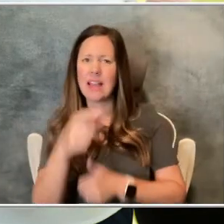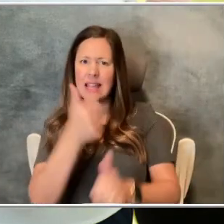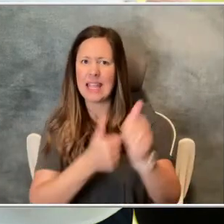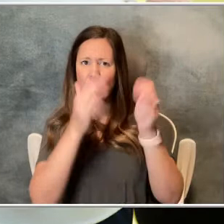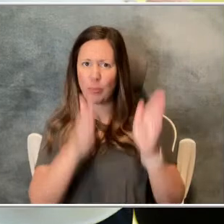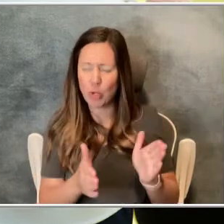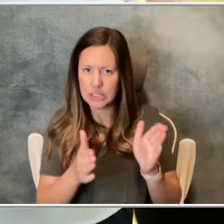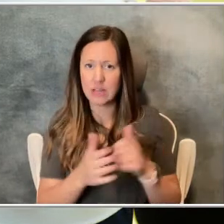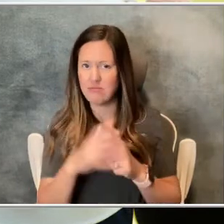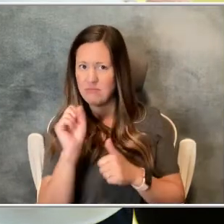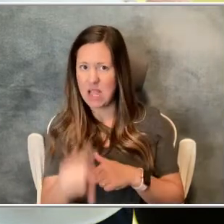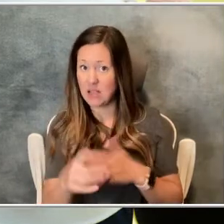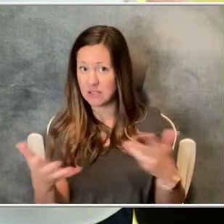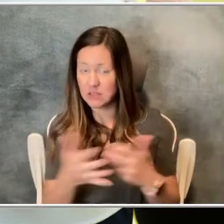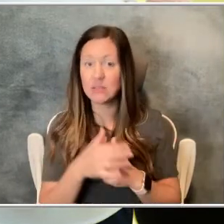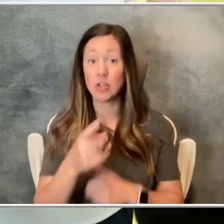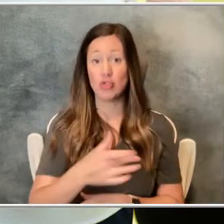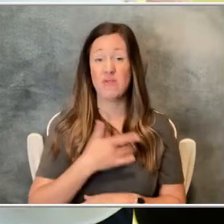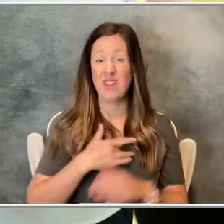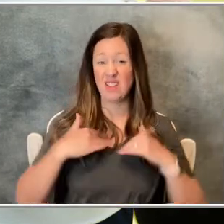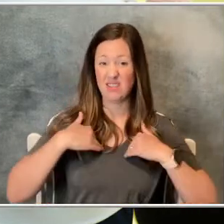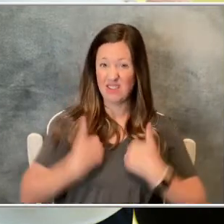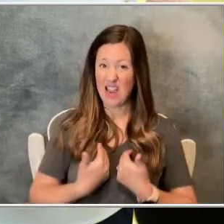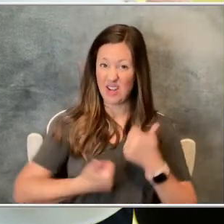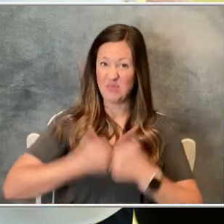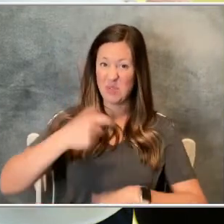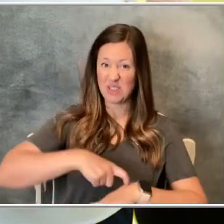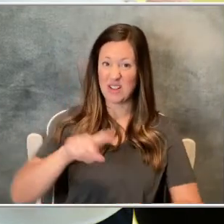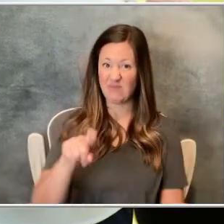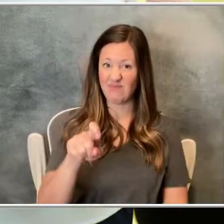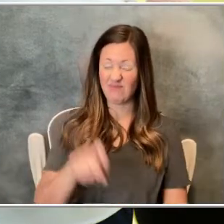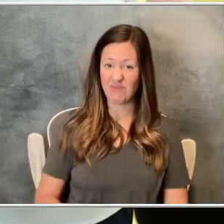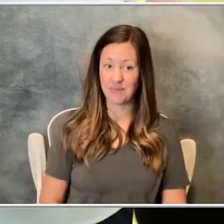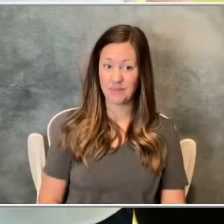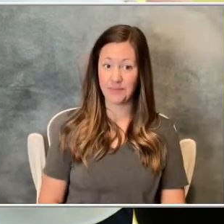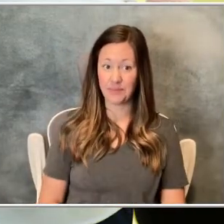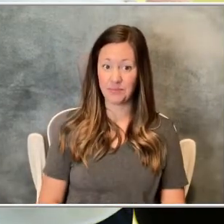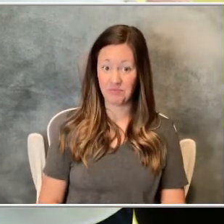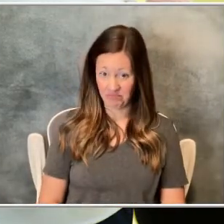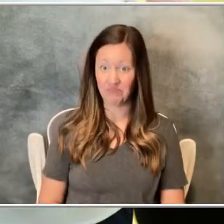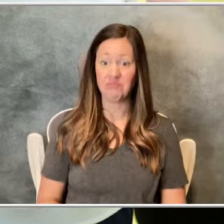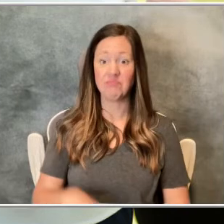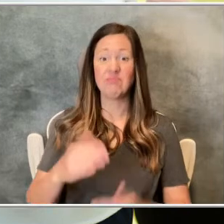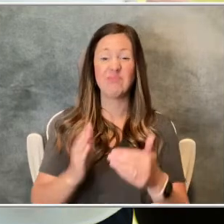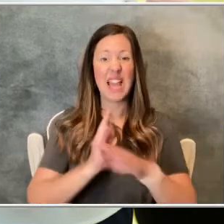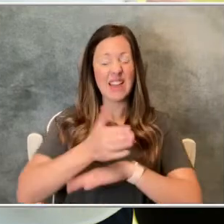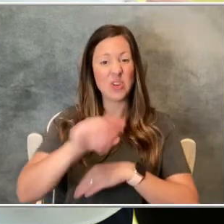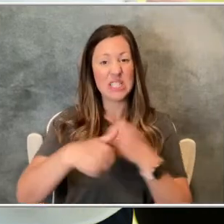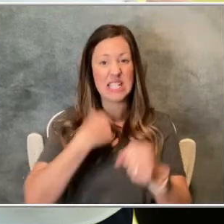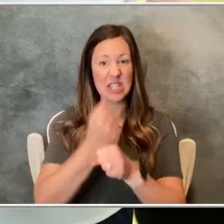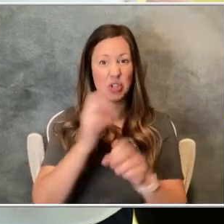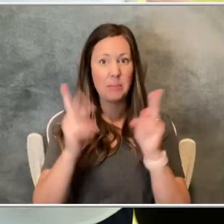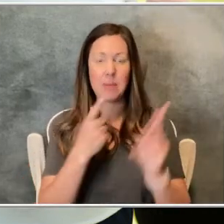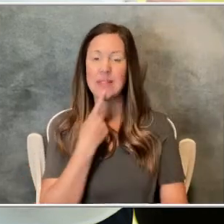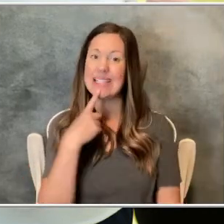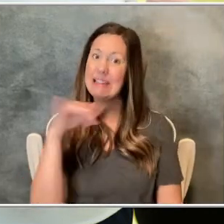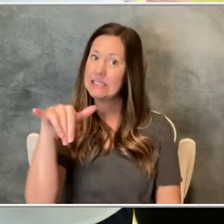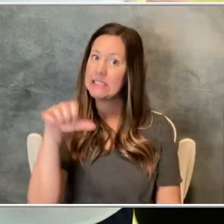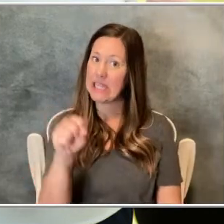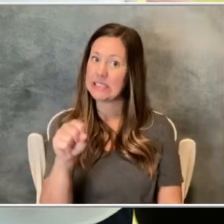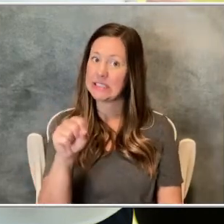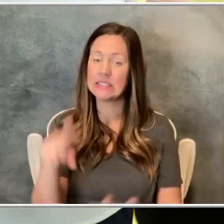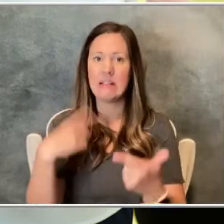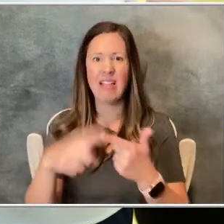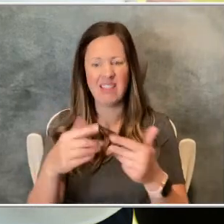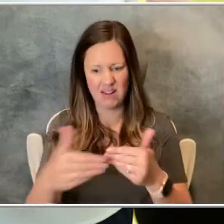question. Do you feel tired most of the time? 10 years on, 59% of the people who said yes had died, compared